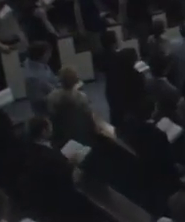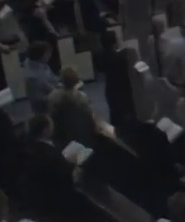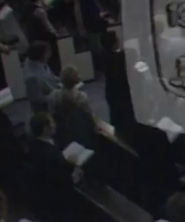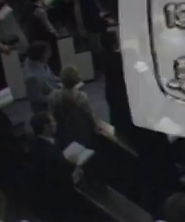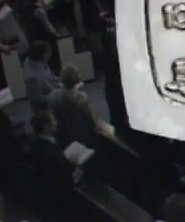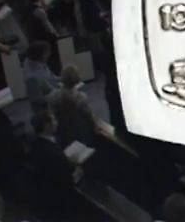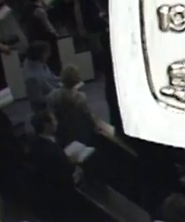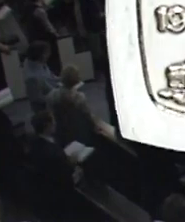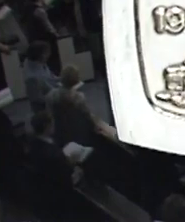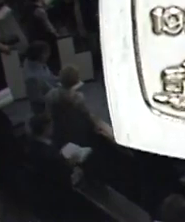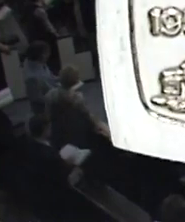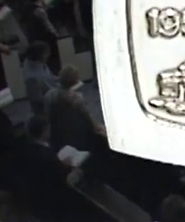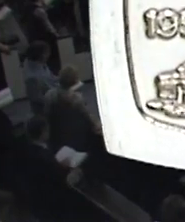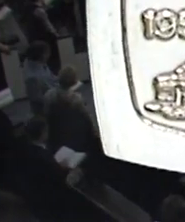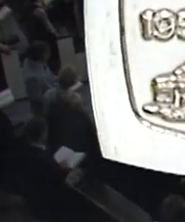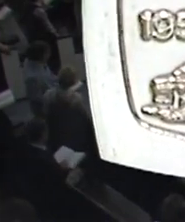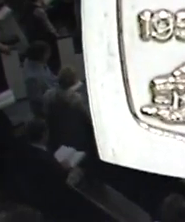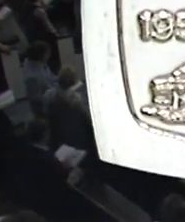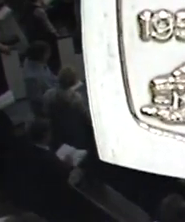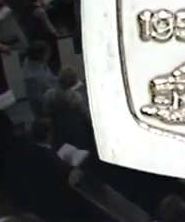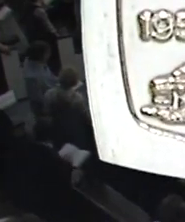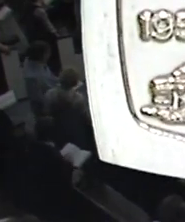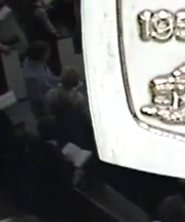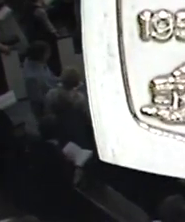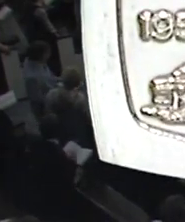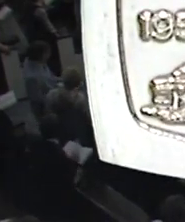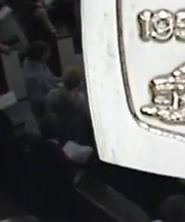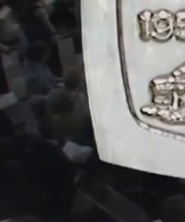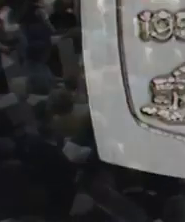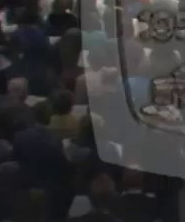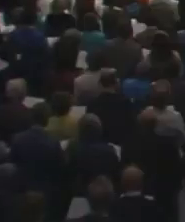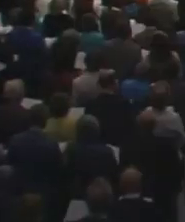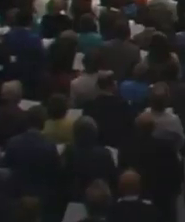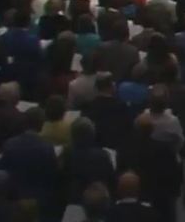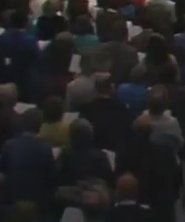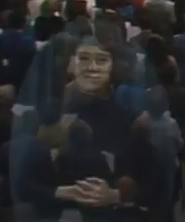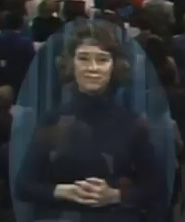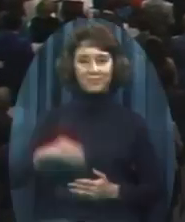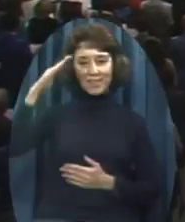celebrating 25 years of Christian ministry.